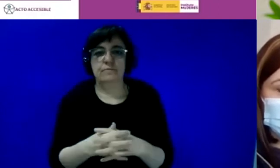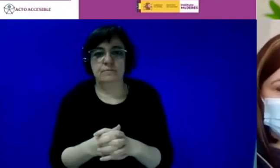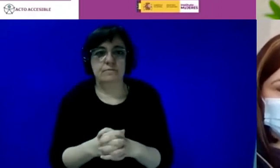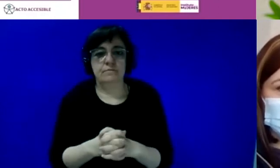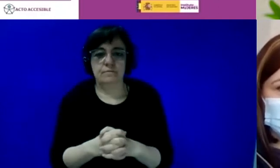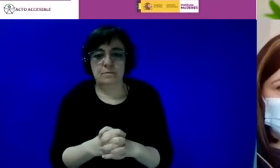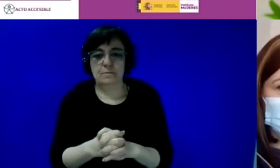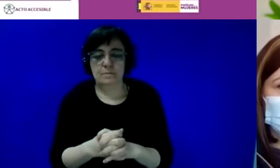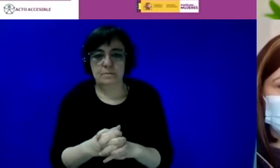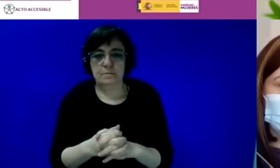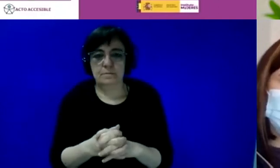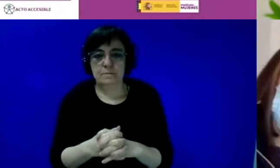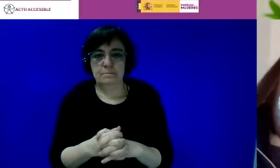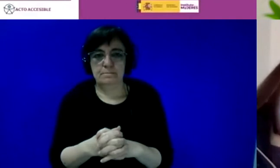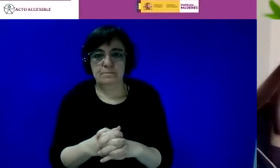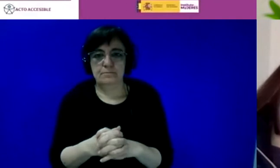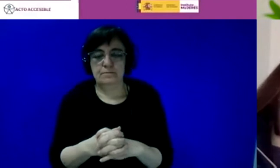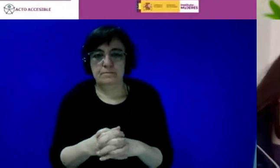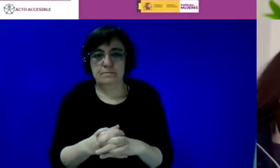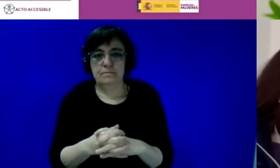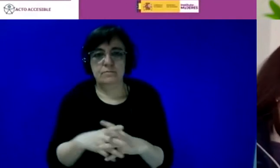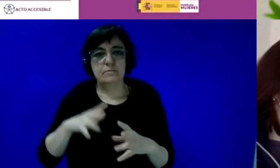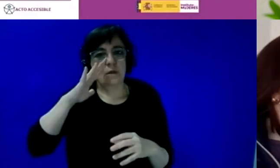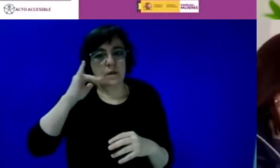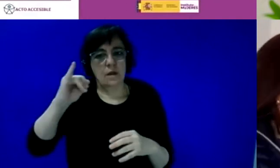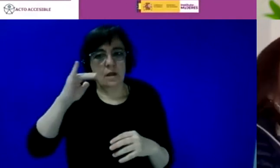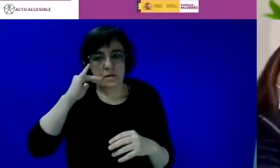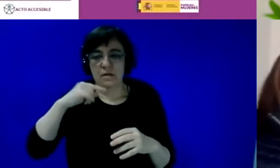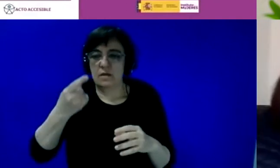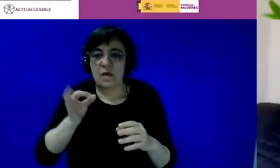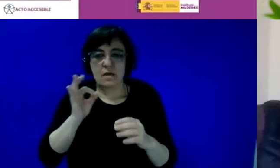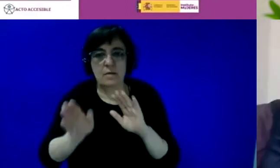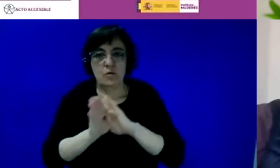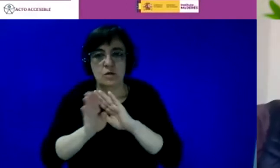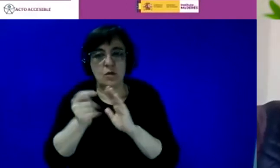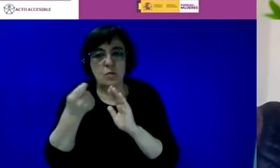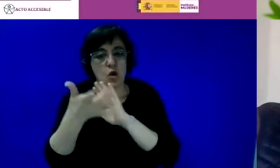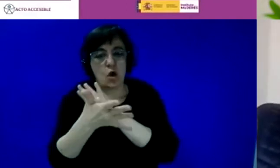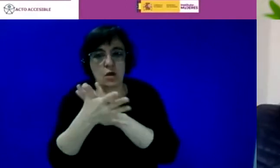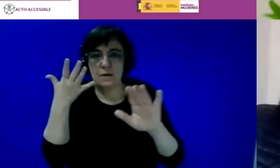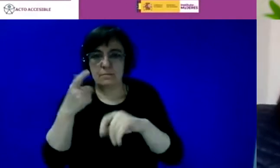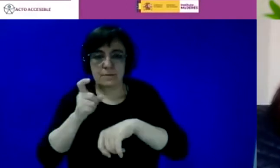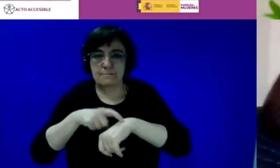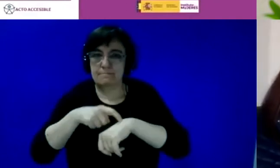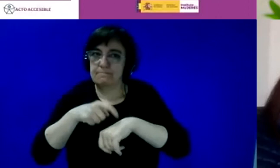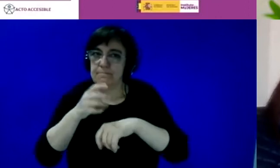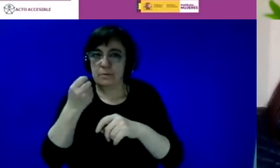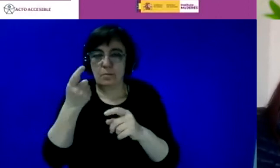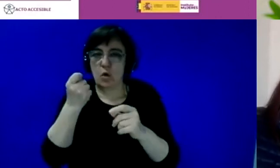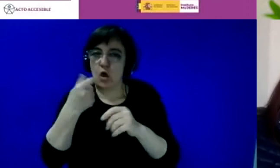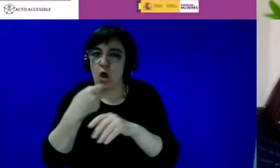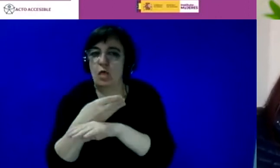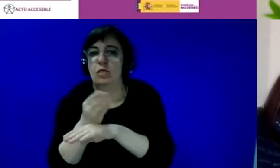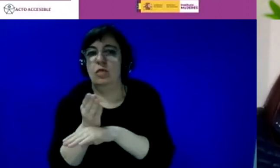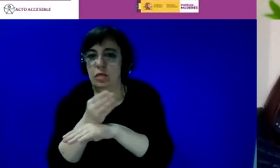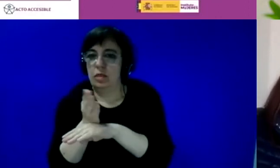we need to go further because we have some delay in our agenda. So now we are going to know how is